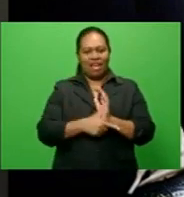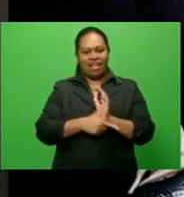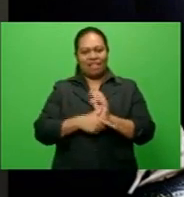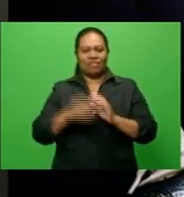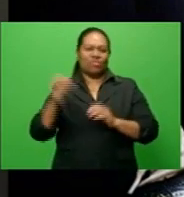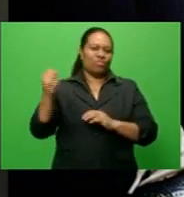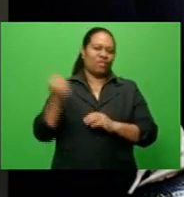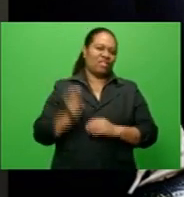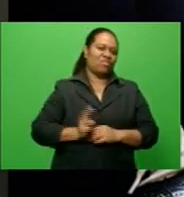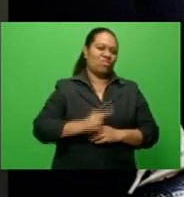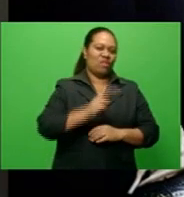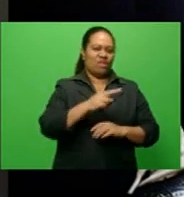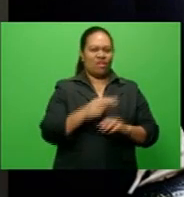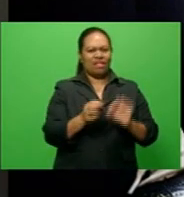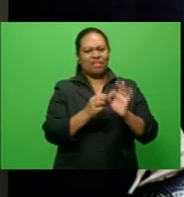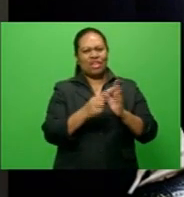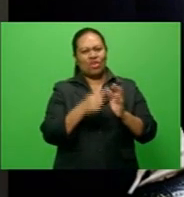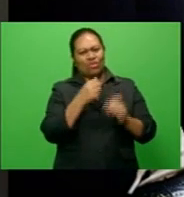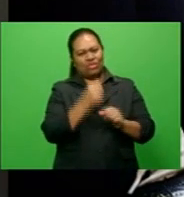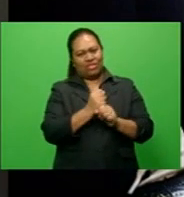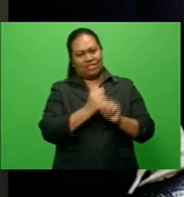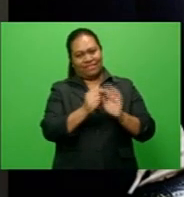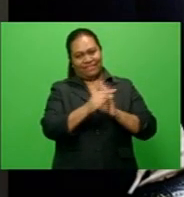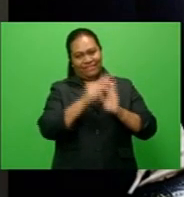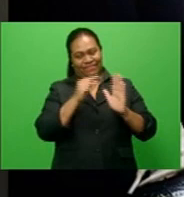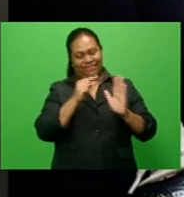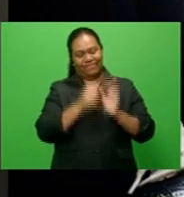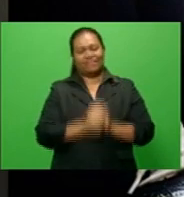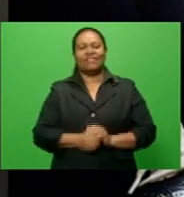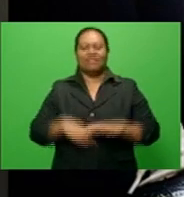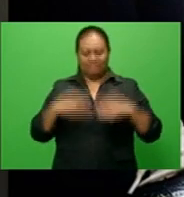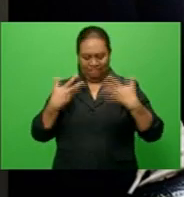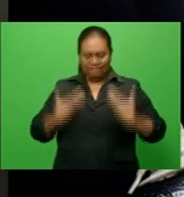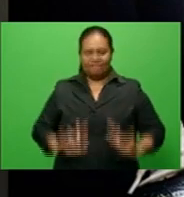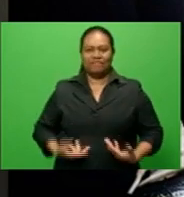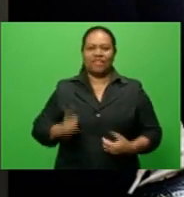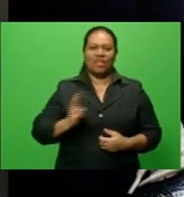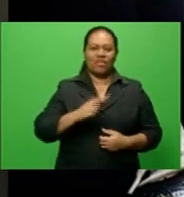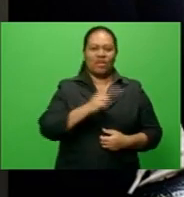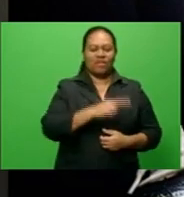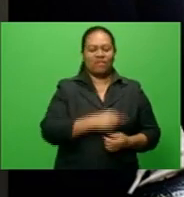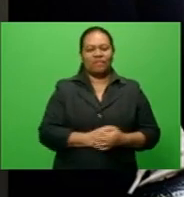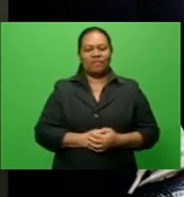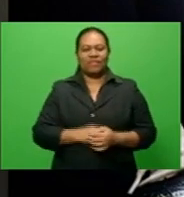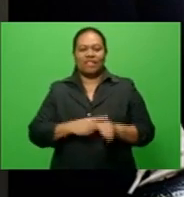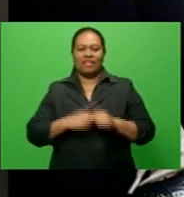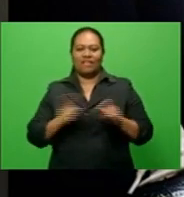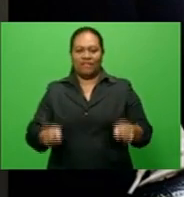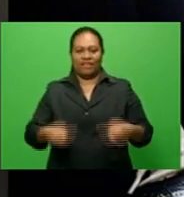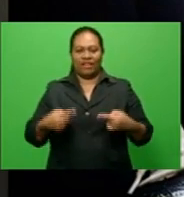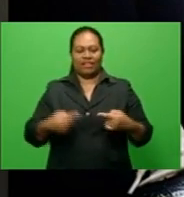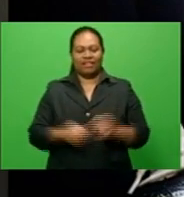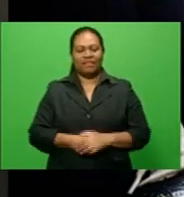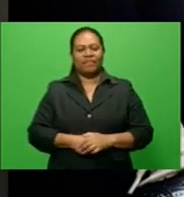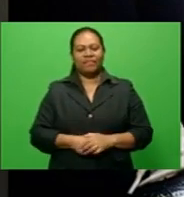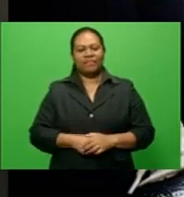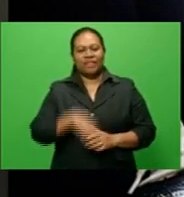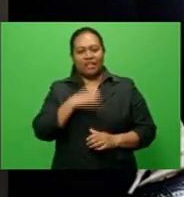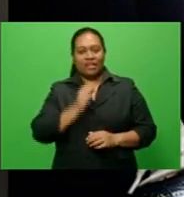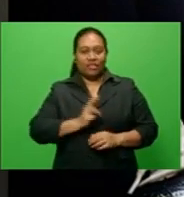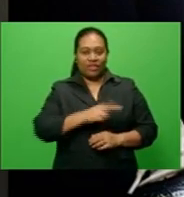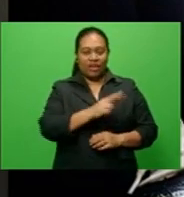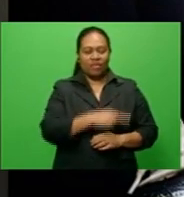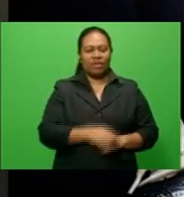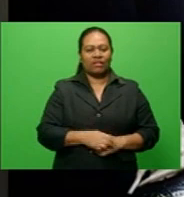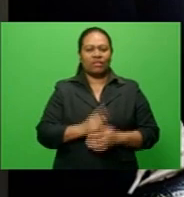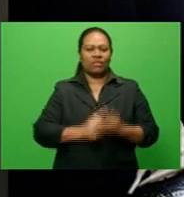jersey. Tamanisau was instrumental in the Delta Tigers securing a spot in the BOG final. Delta One Automotive Repairs Rewa grabbed